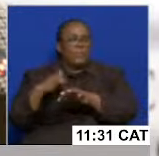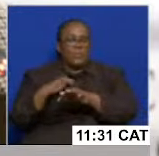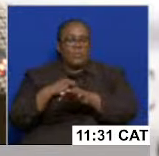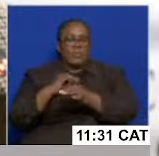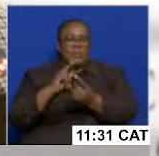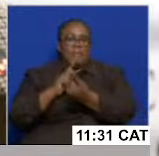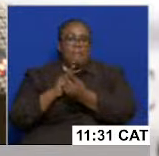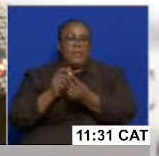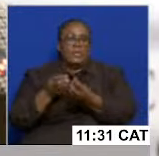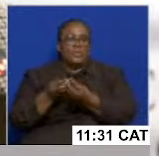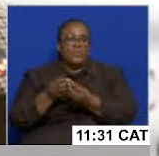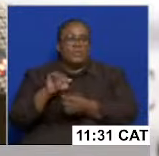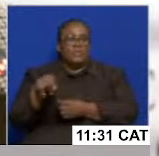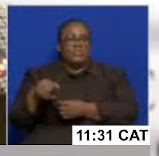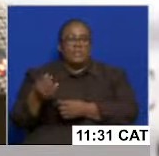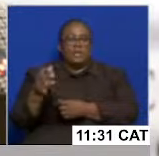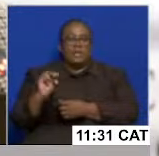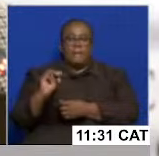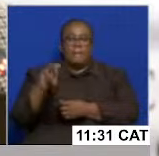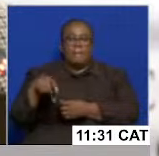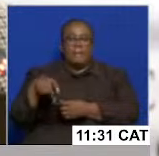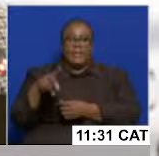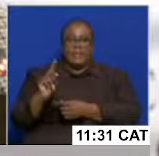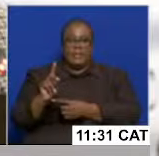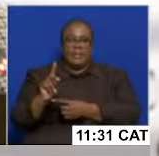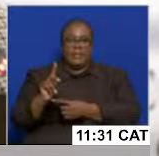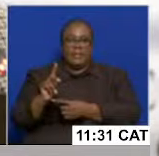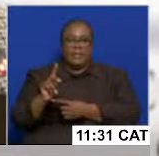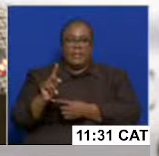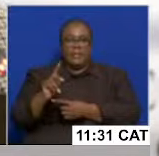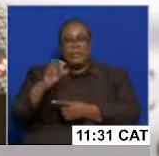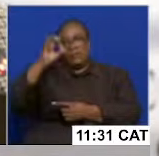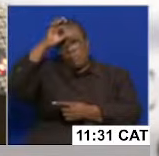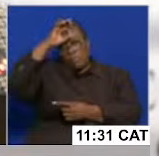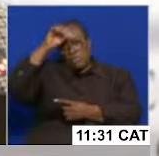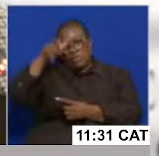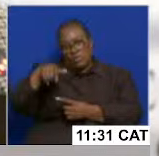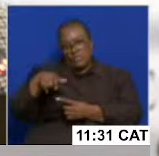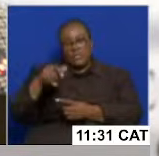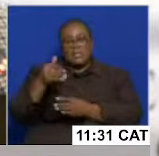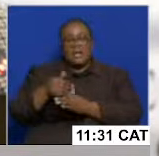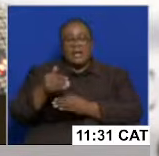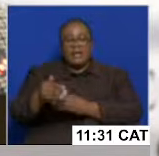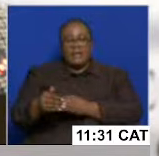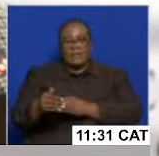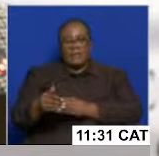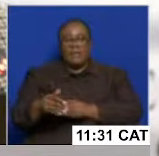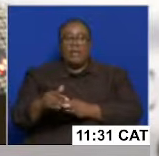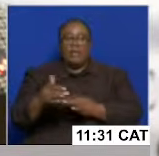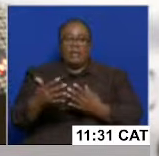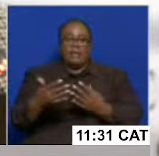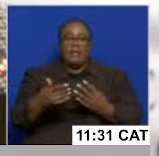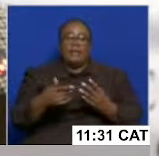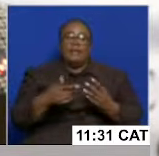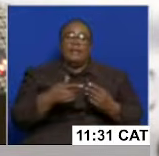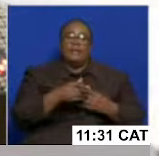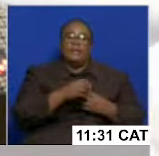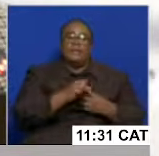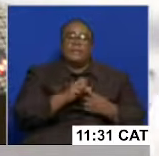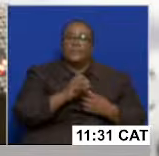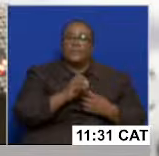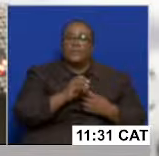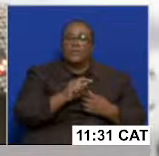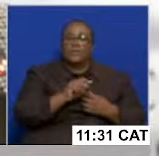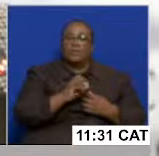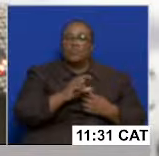reference to the JMPD officer after, "and Constable Stoles and Constable Mackenzie handed